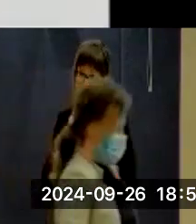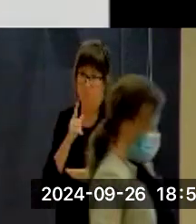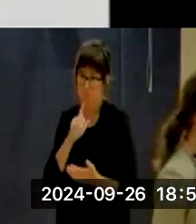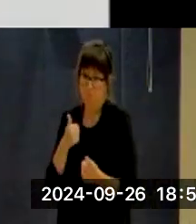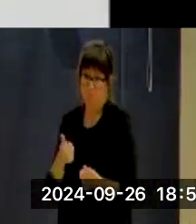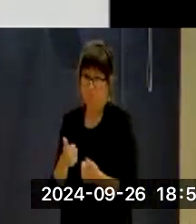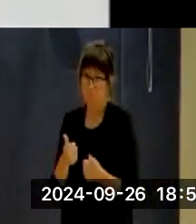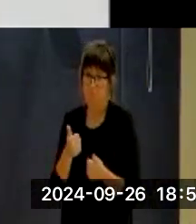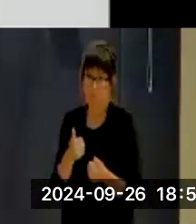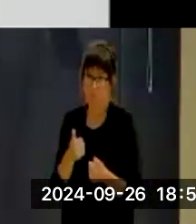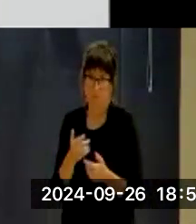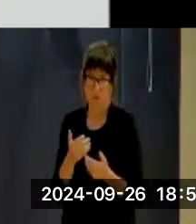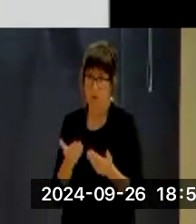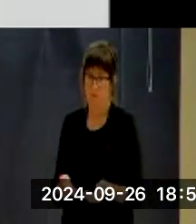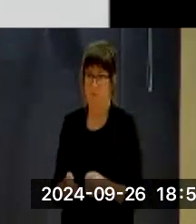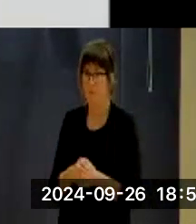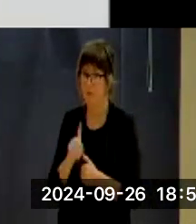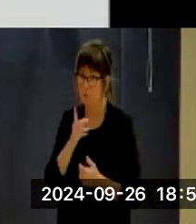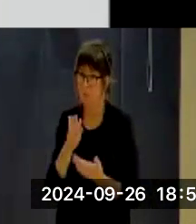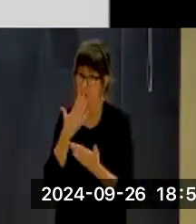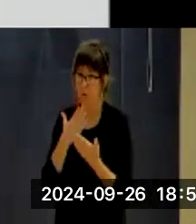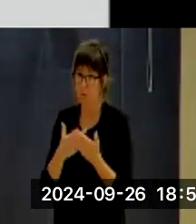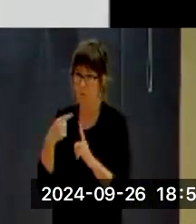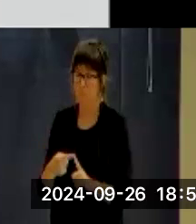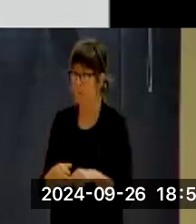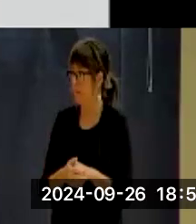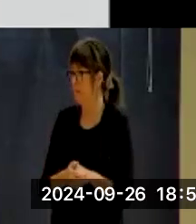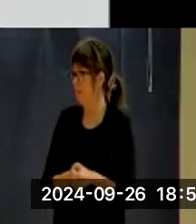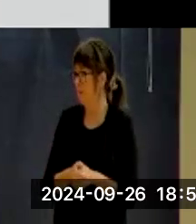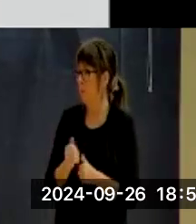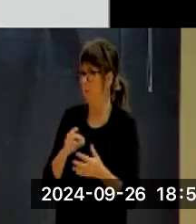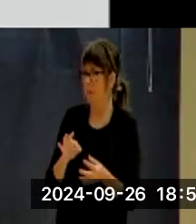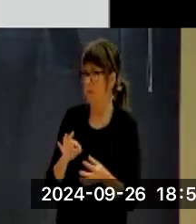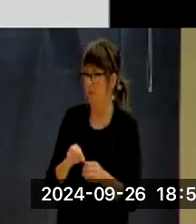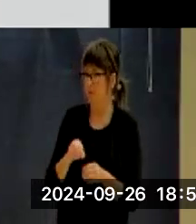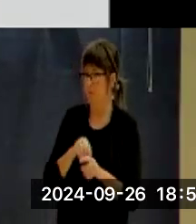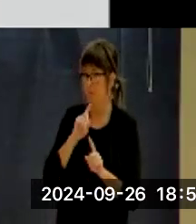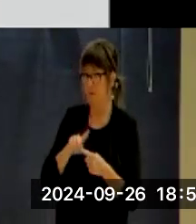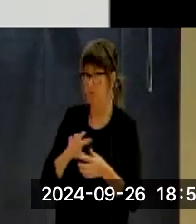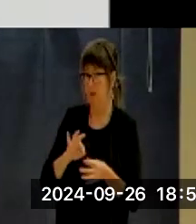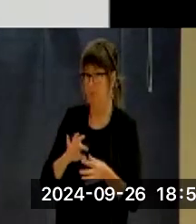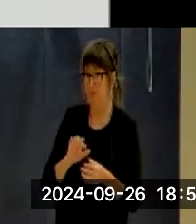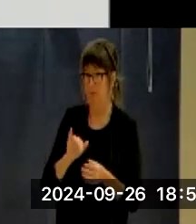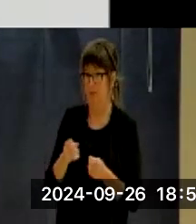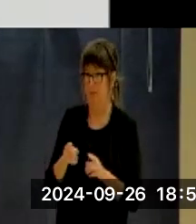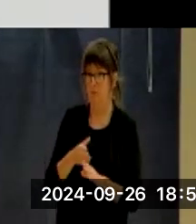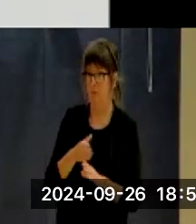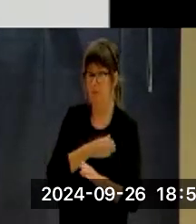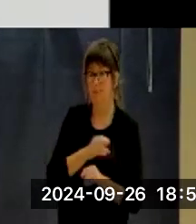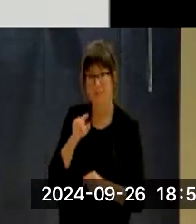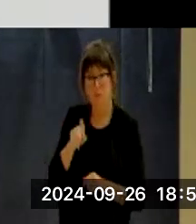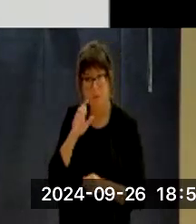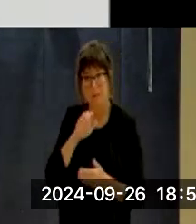I just want to mention, in response to a comment that was made earlier, that if you believe you are a victim